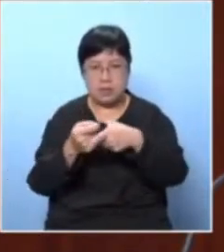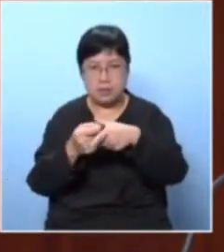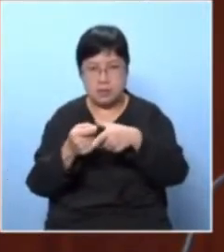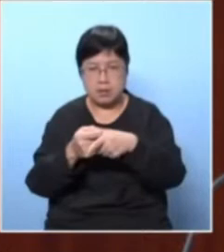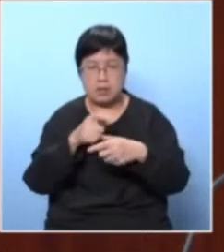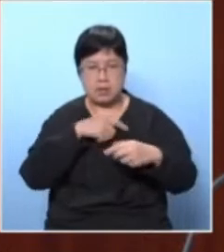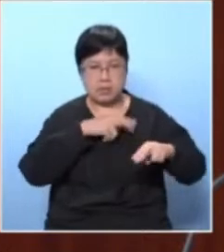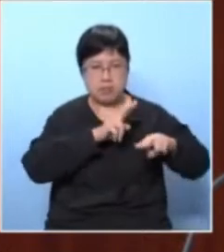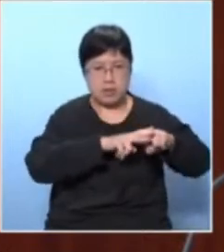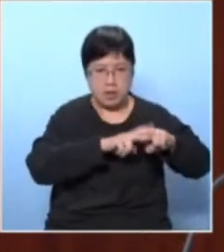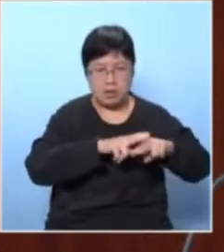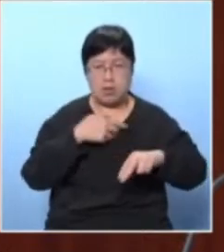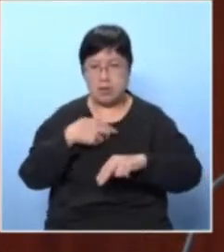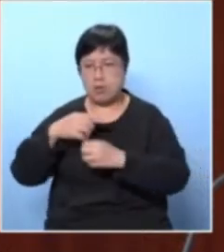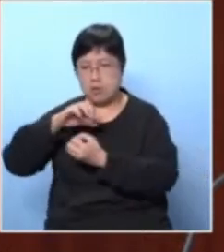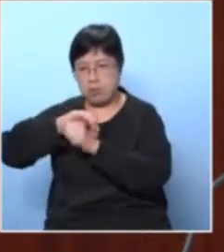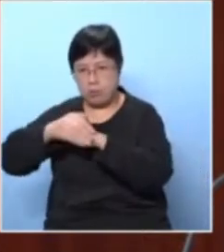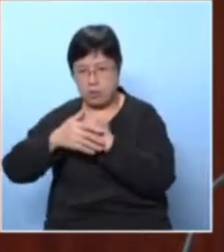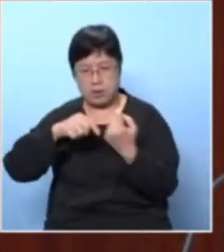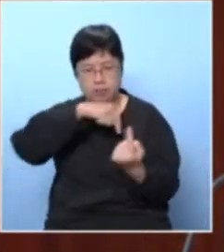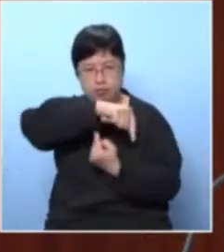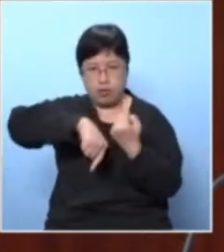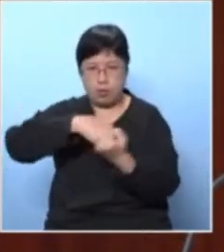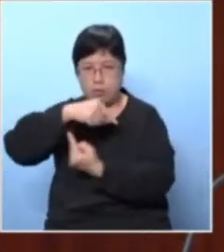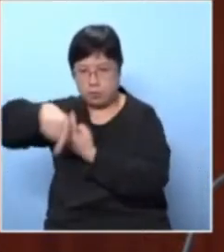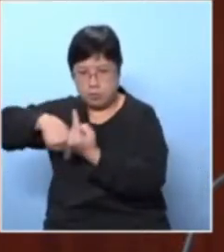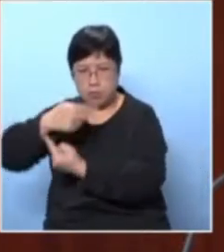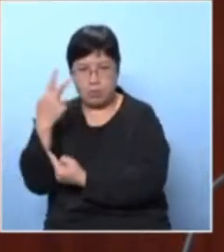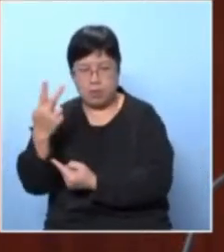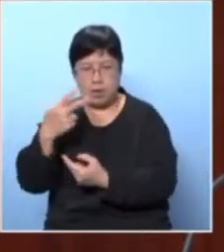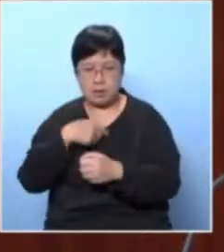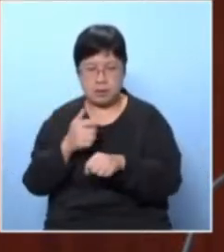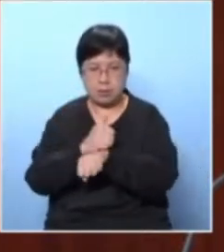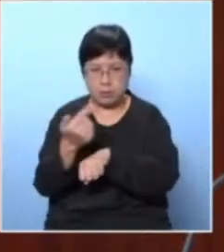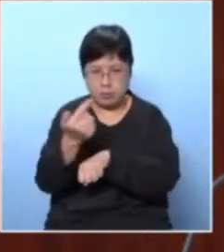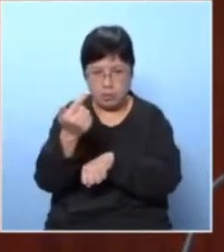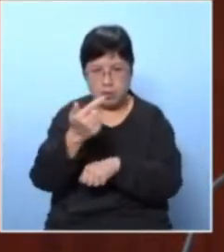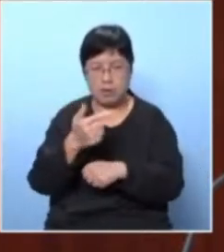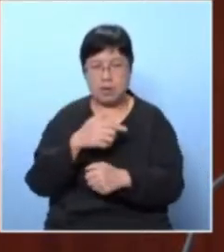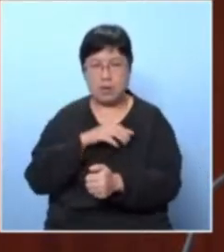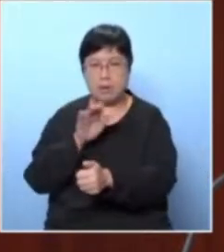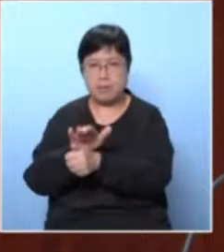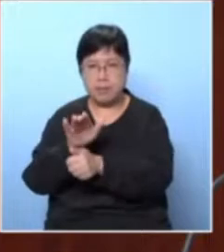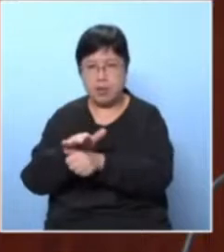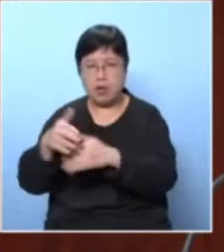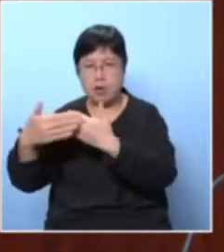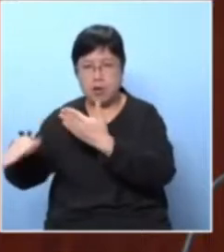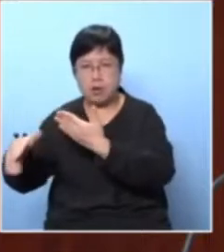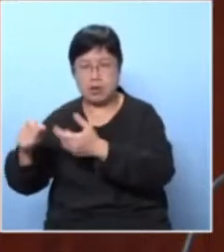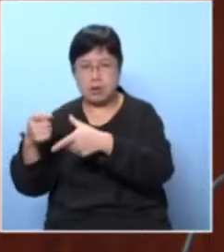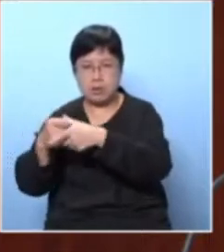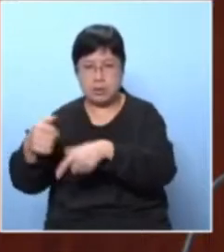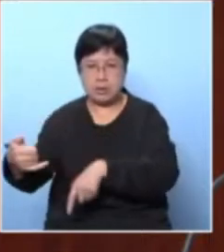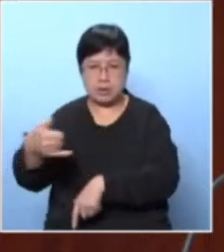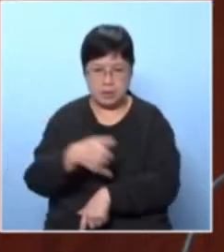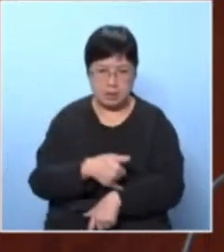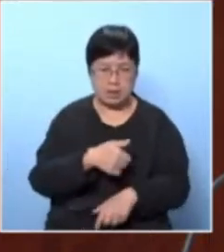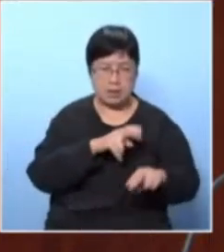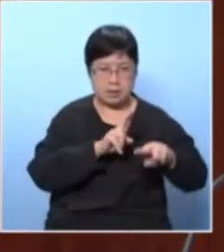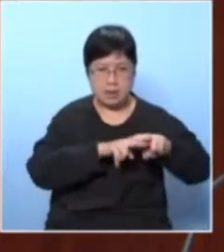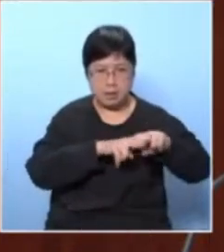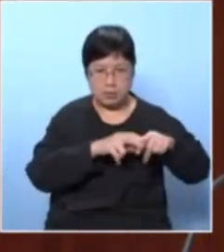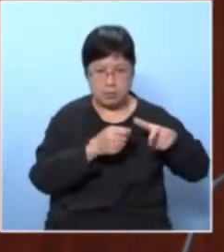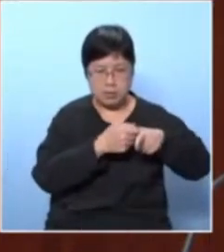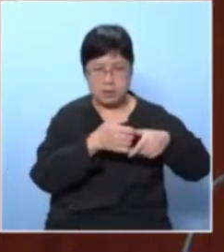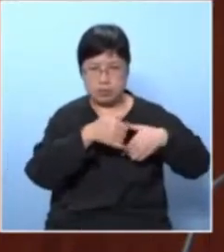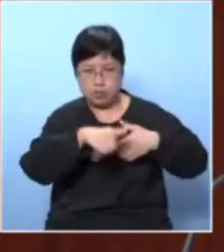enterprises from outside Hong Kong to set up headquarters and/or corporate divisions in Hong Kong, bringing in quality enterprises